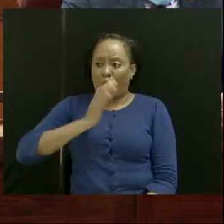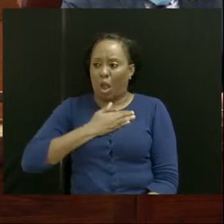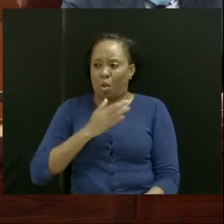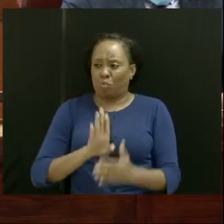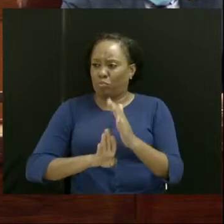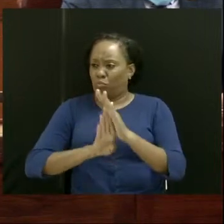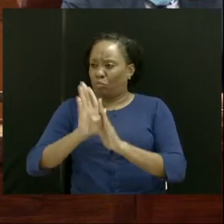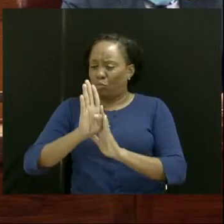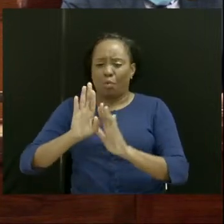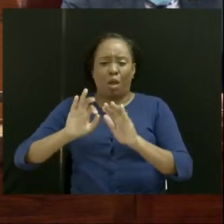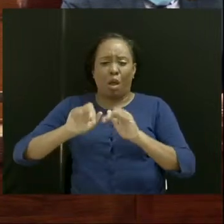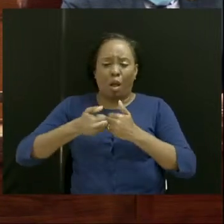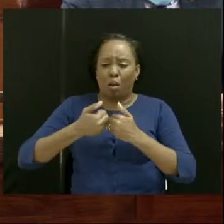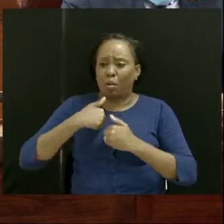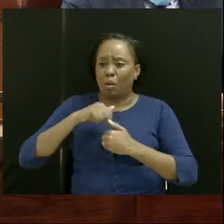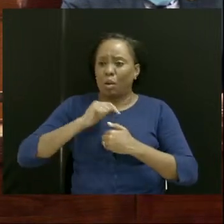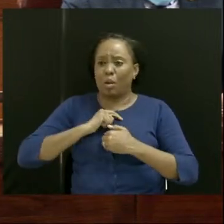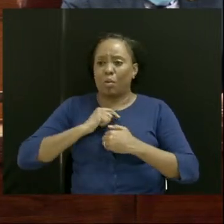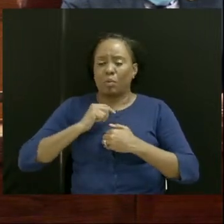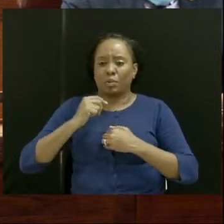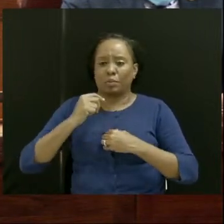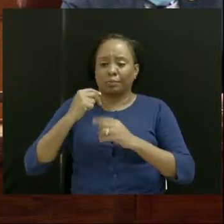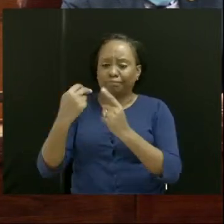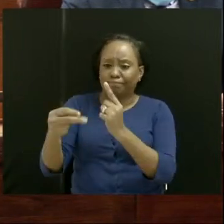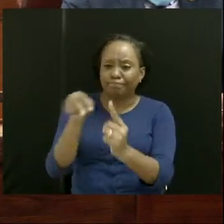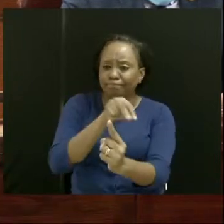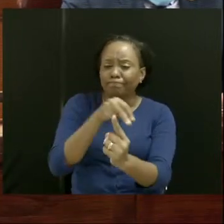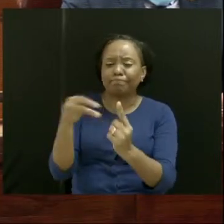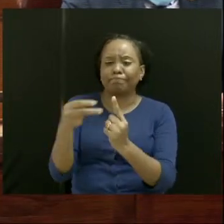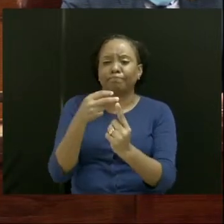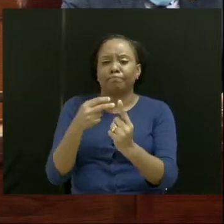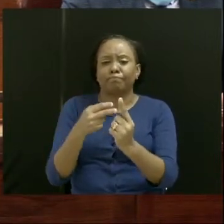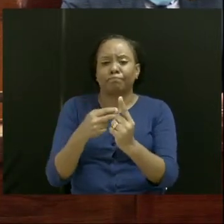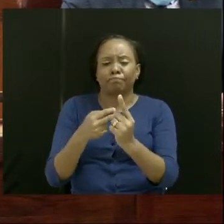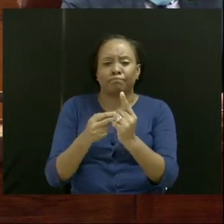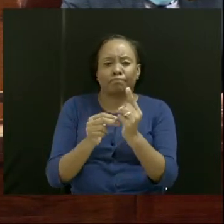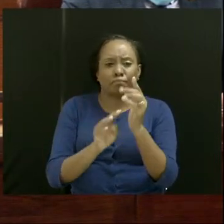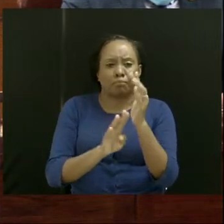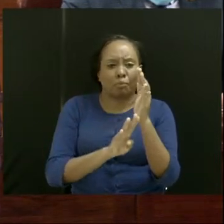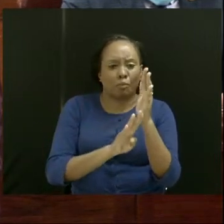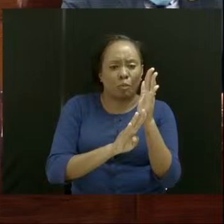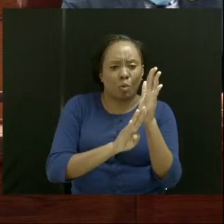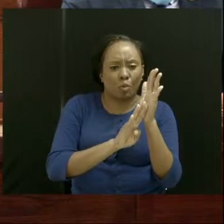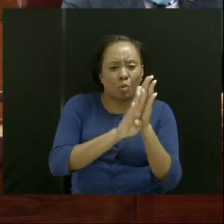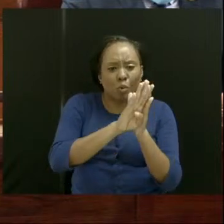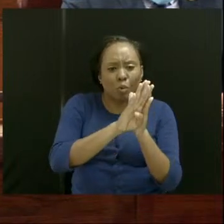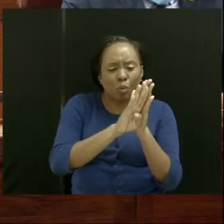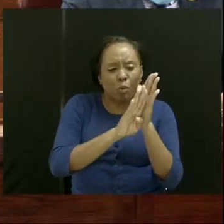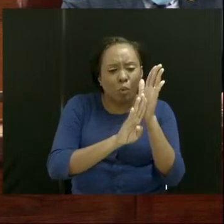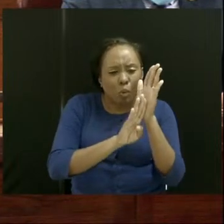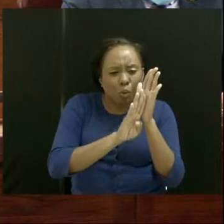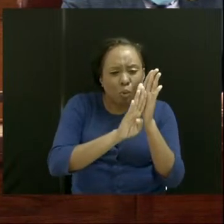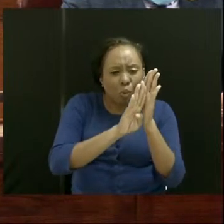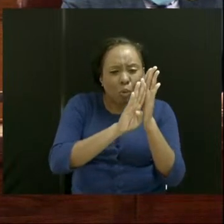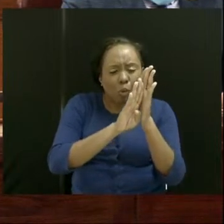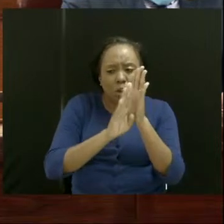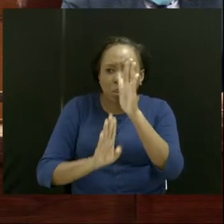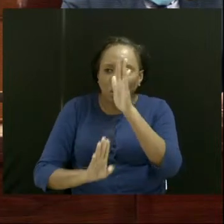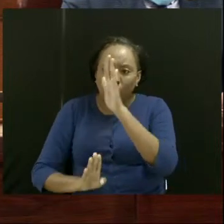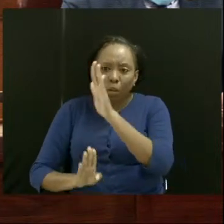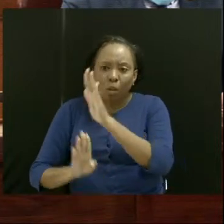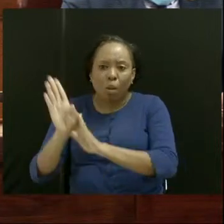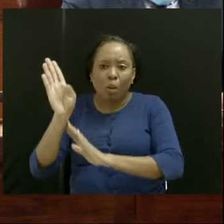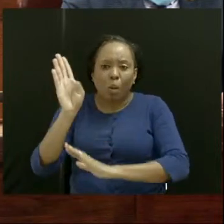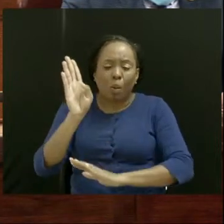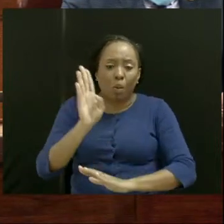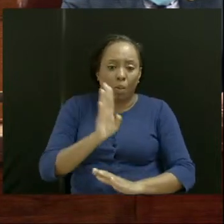dynamic is brought into the picture. It is not enough to say to Barbadians that